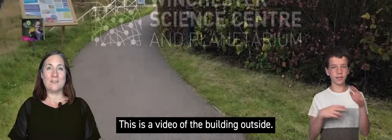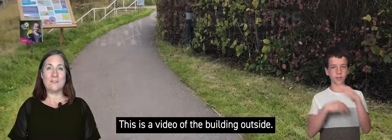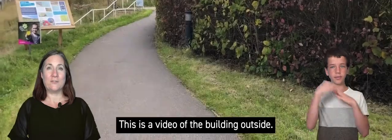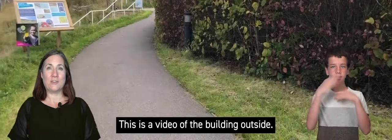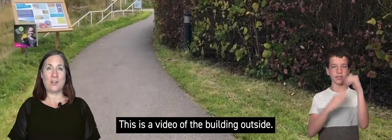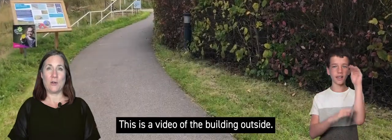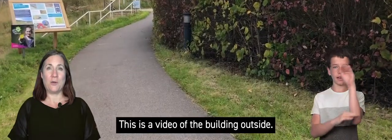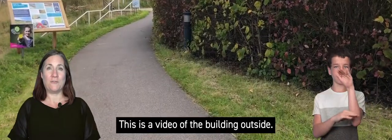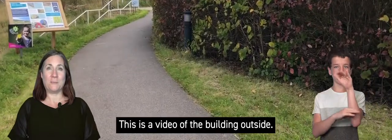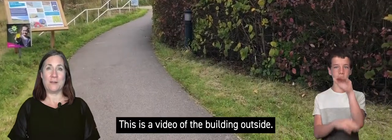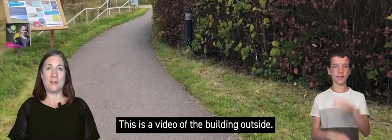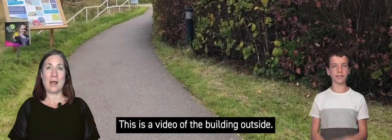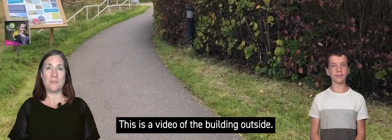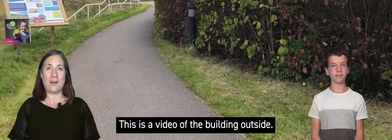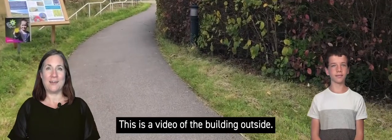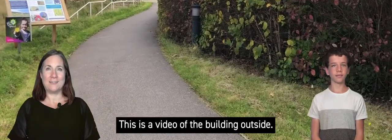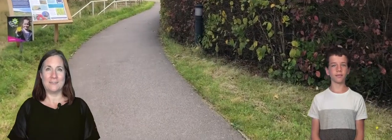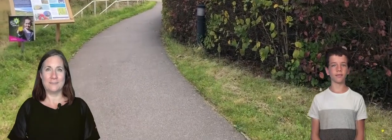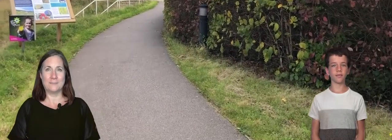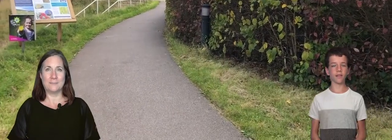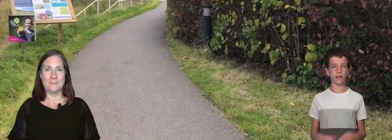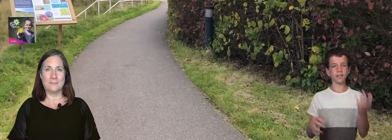This is a video of the building outside.